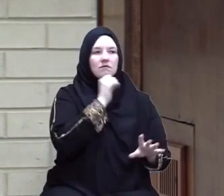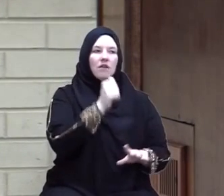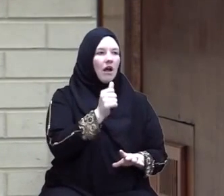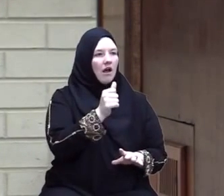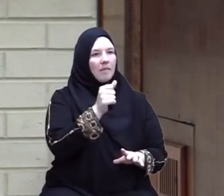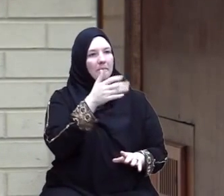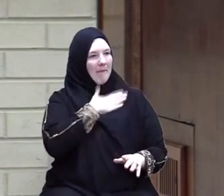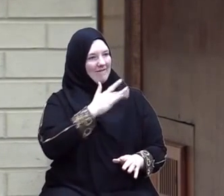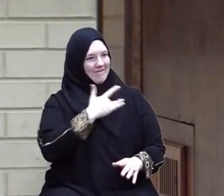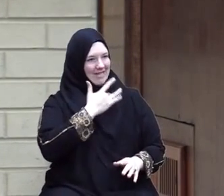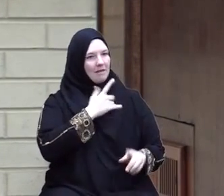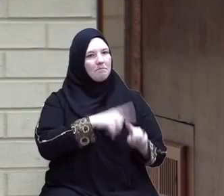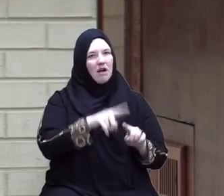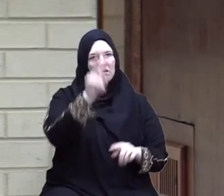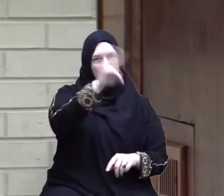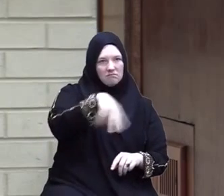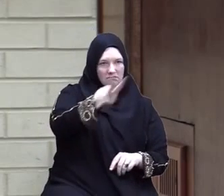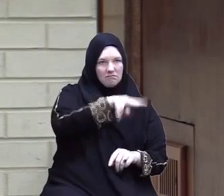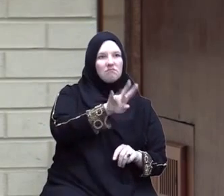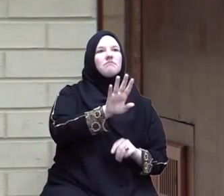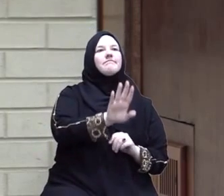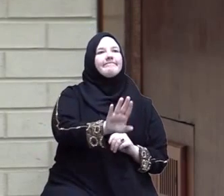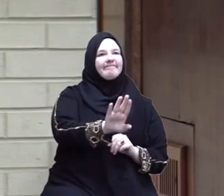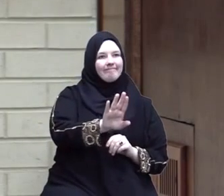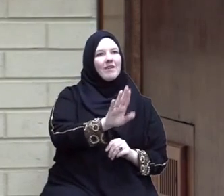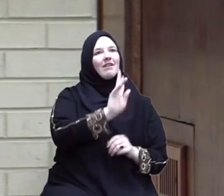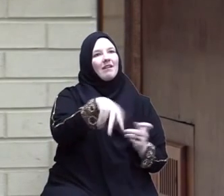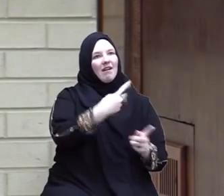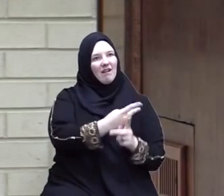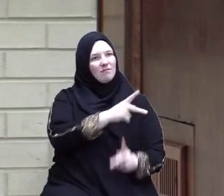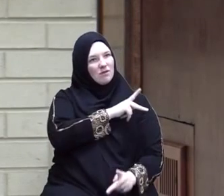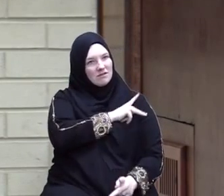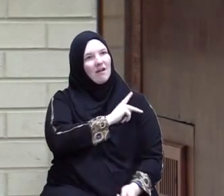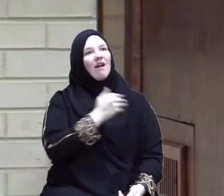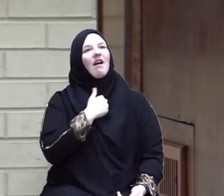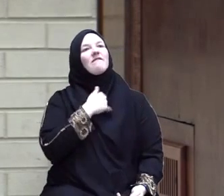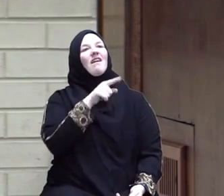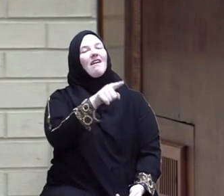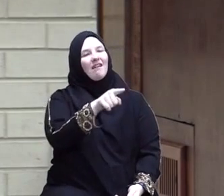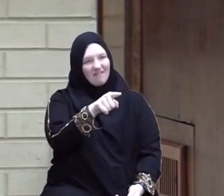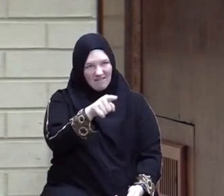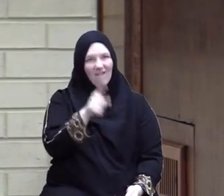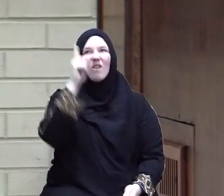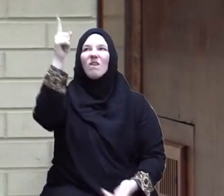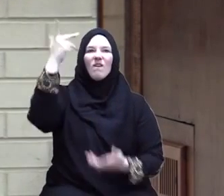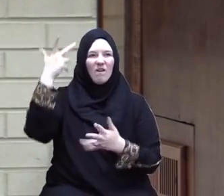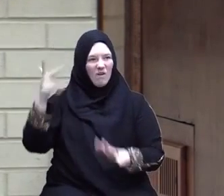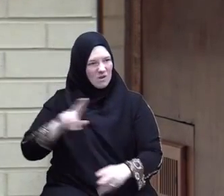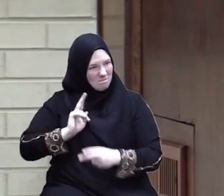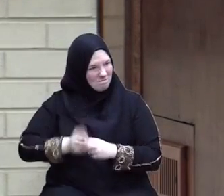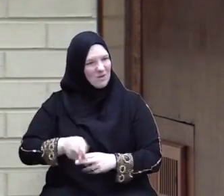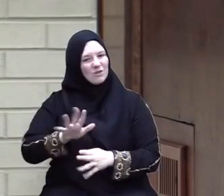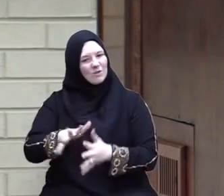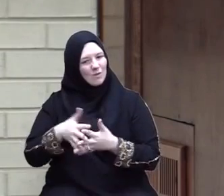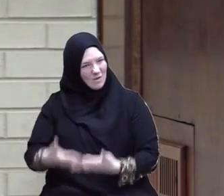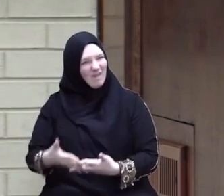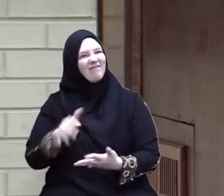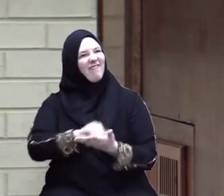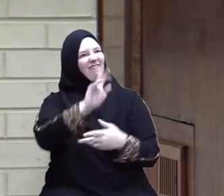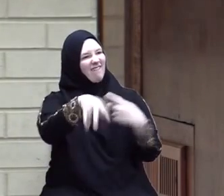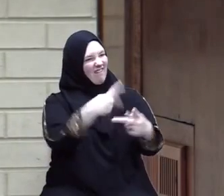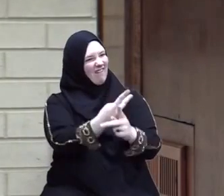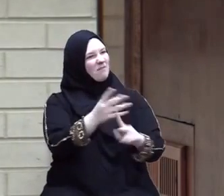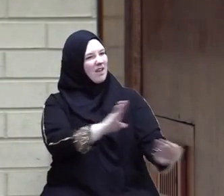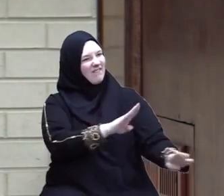these categories. It is about being objective. So you judge a person by their behavior.